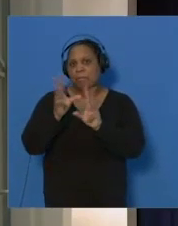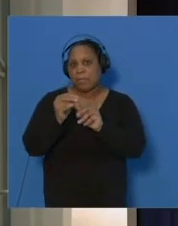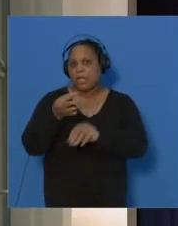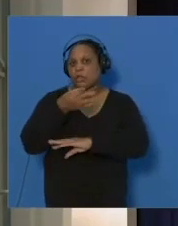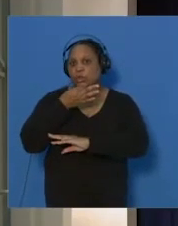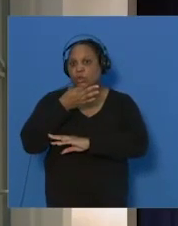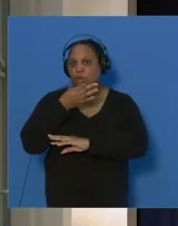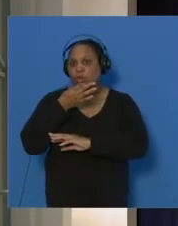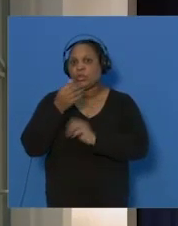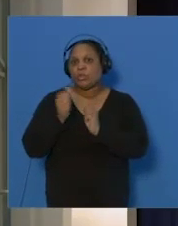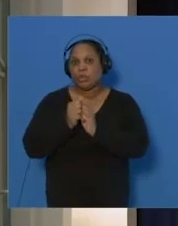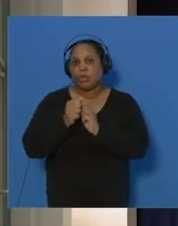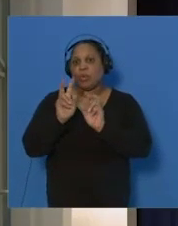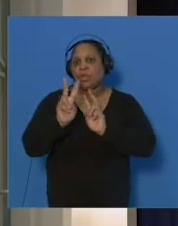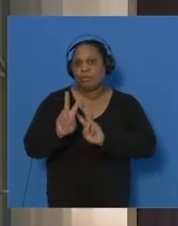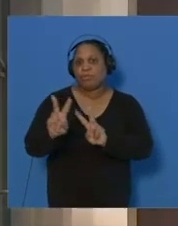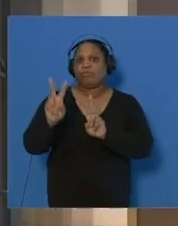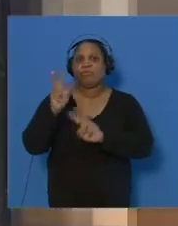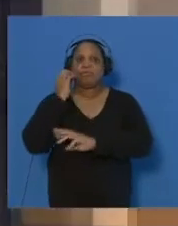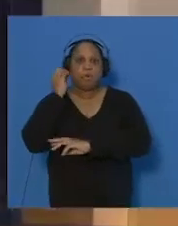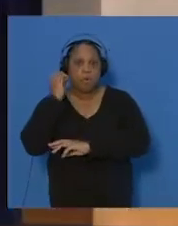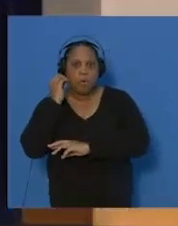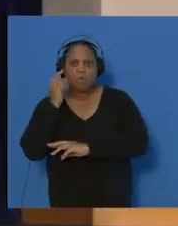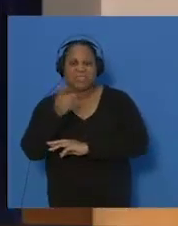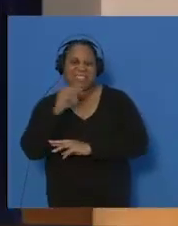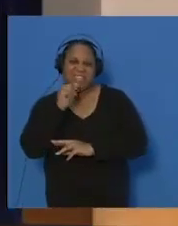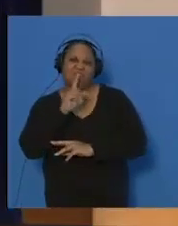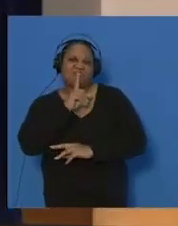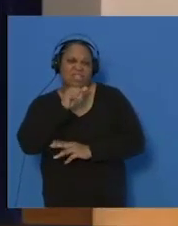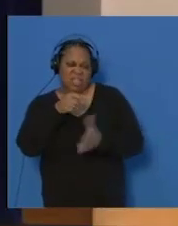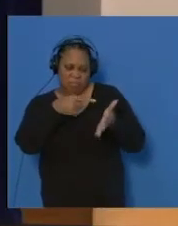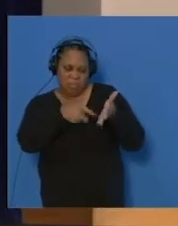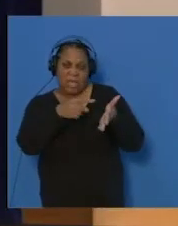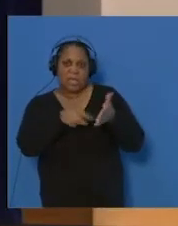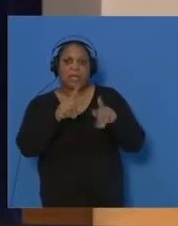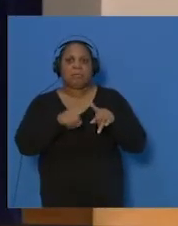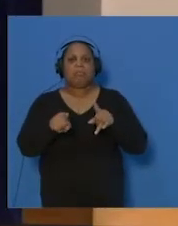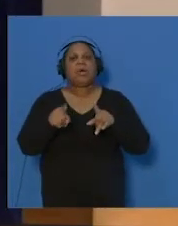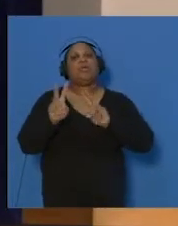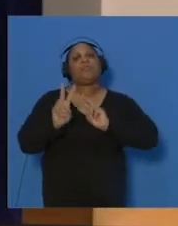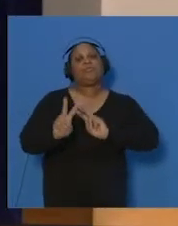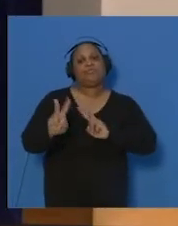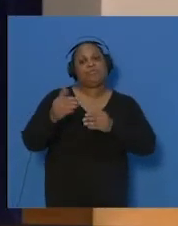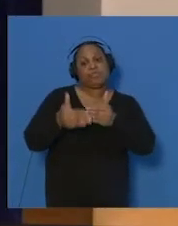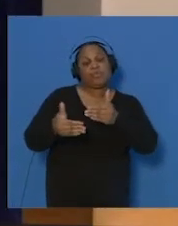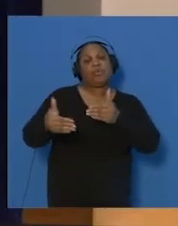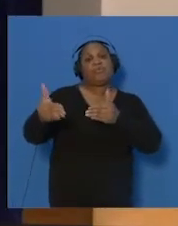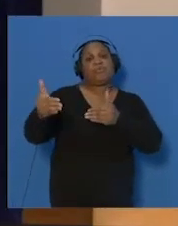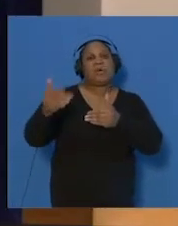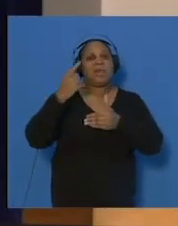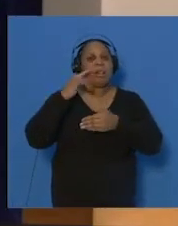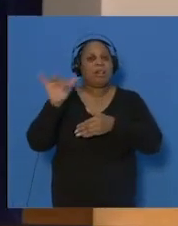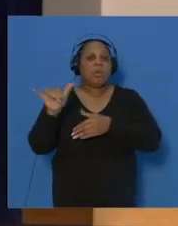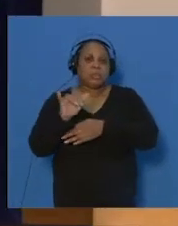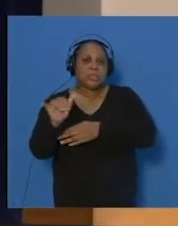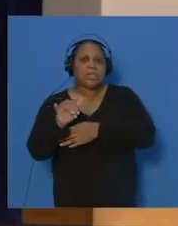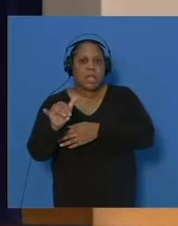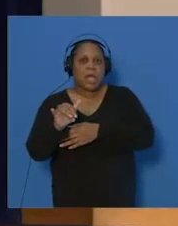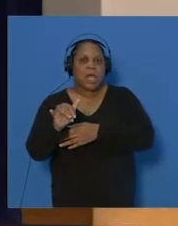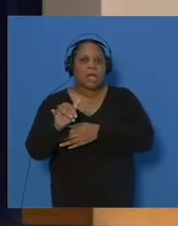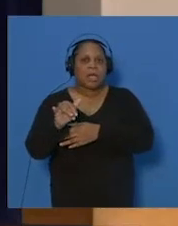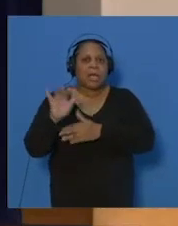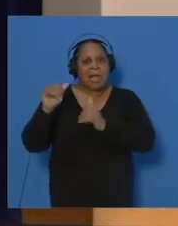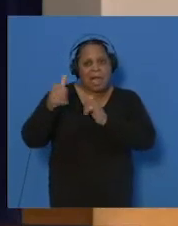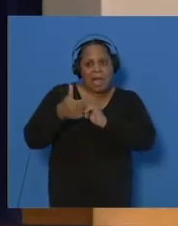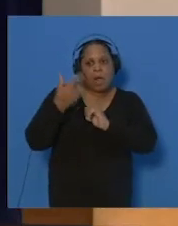with the funeral directors, not necessarily dealing with any payment matters, but dealing with funerals going forward and what it looks like at the actual funeral